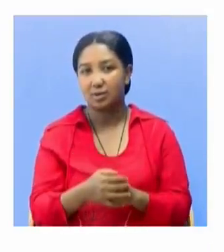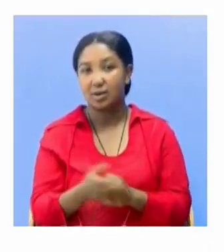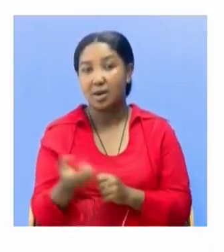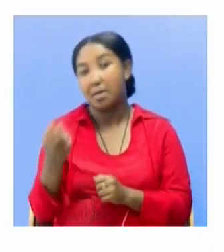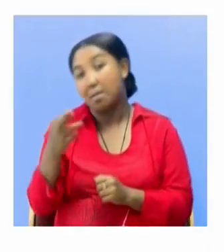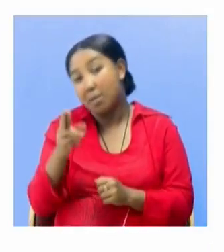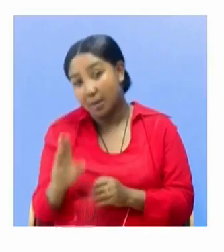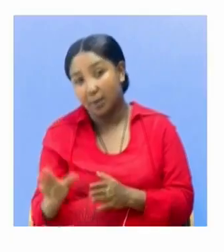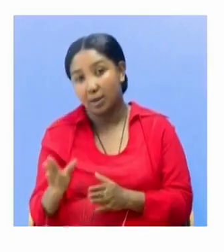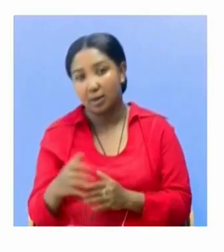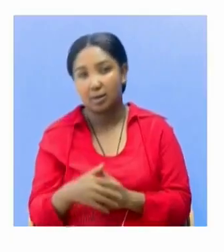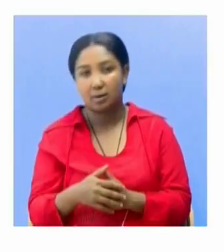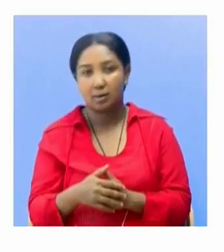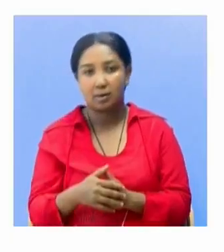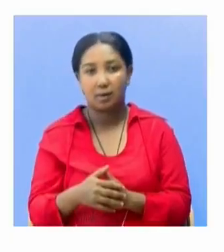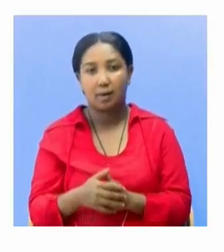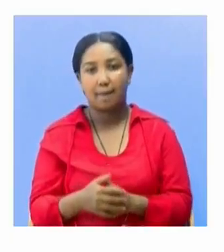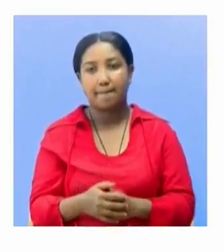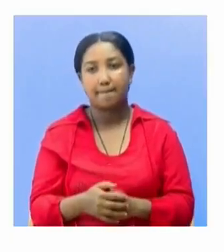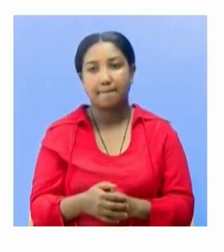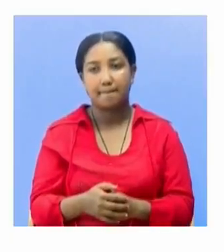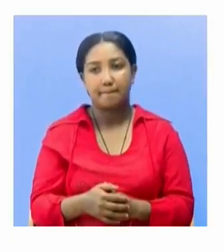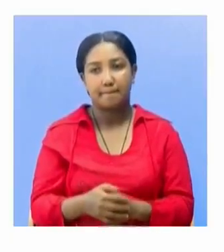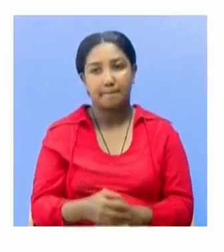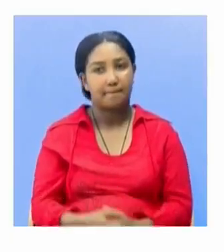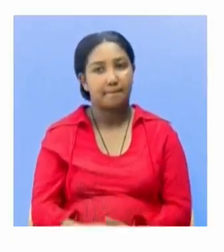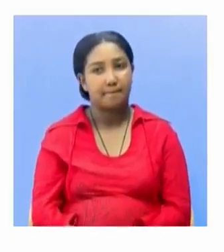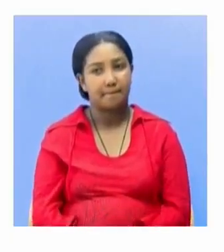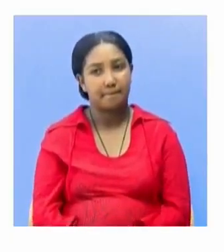yeah, if you want just Parents' Day or Parents' Day,